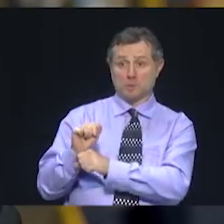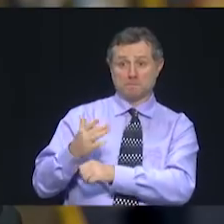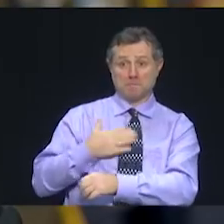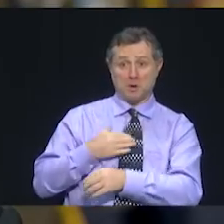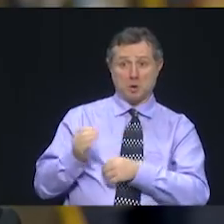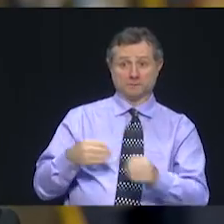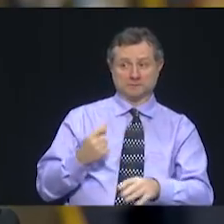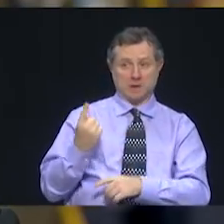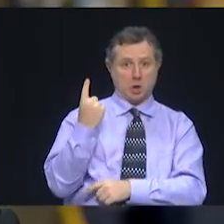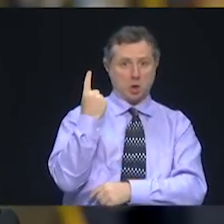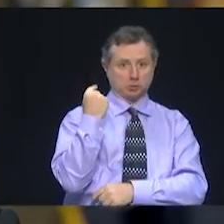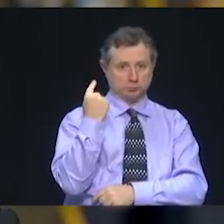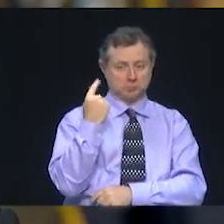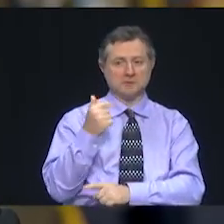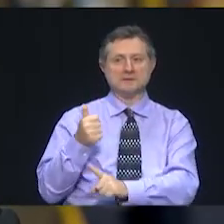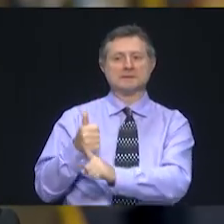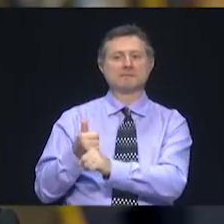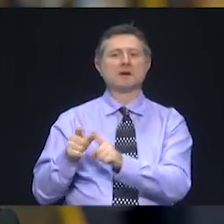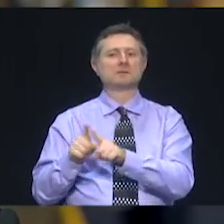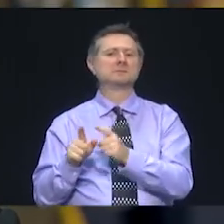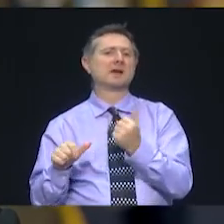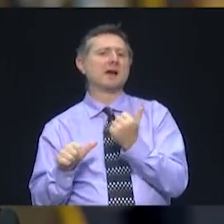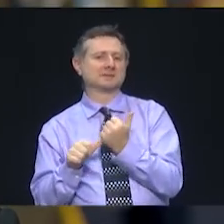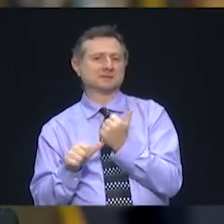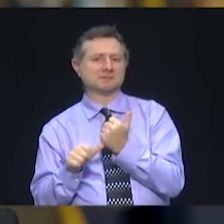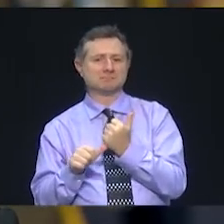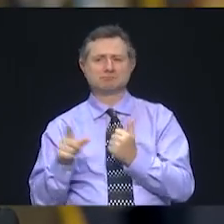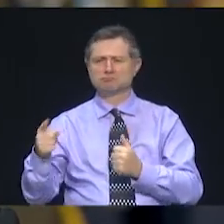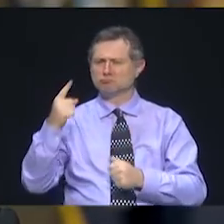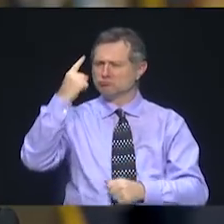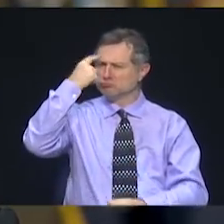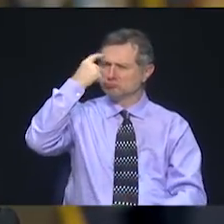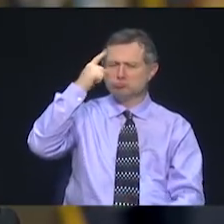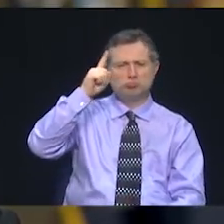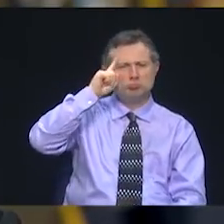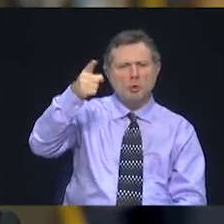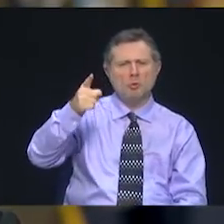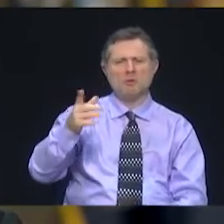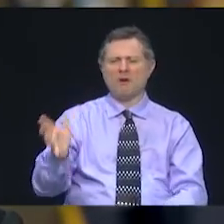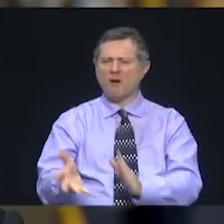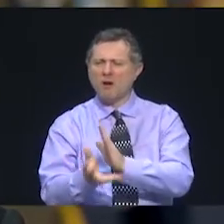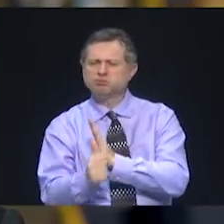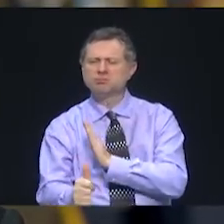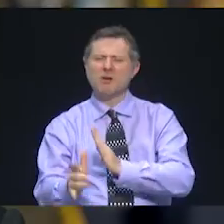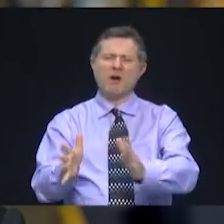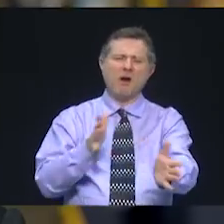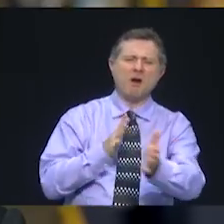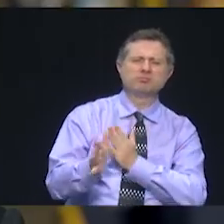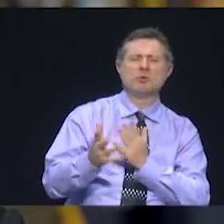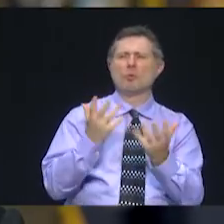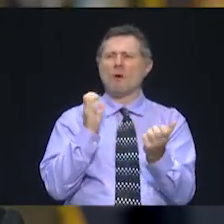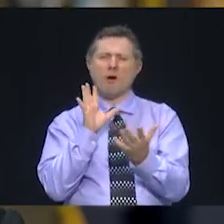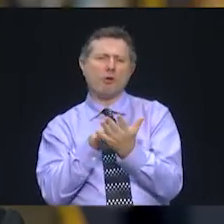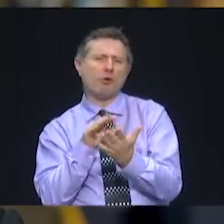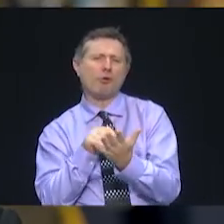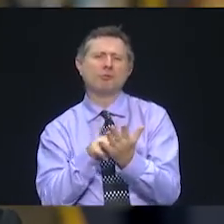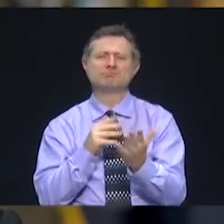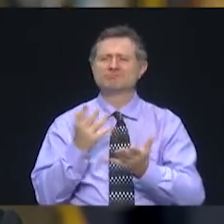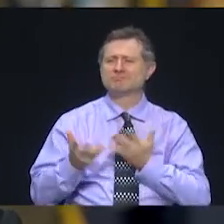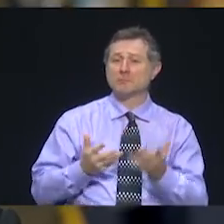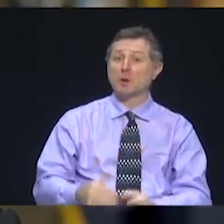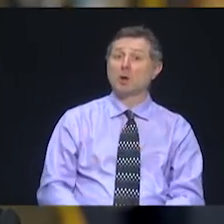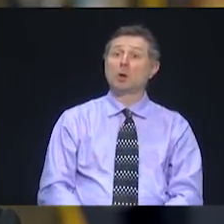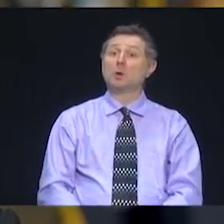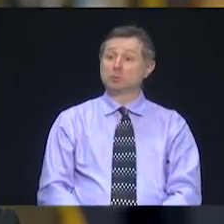year as an assistant. She was smart, talented, and eager to learn. She identified herself